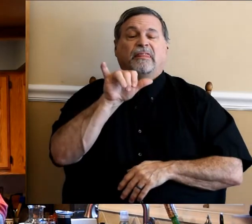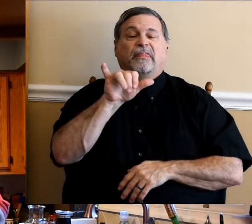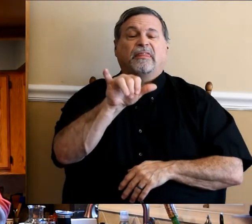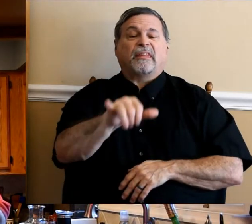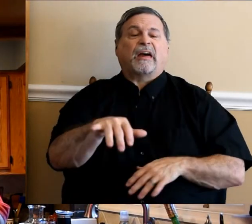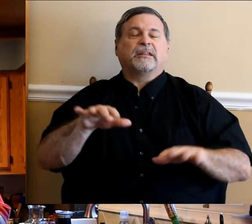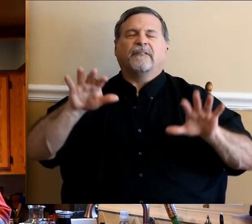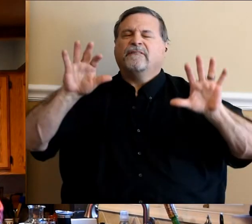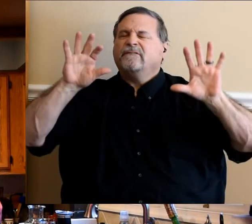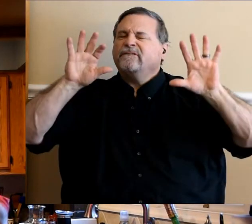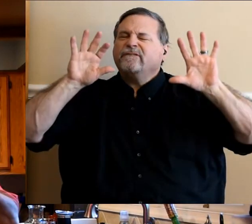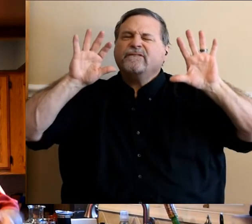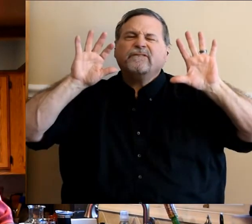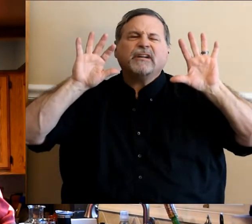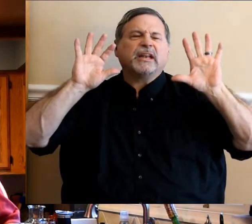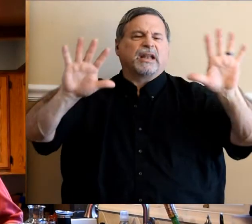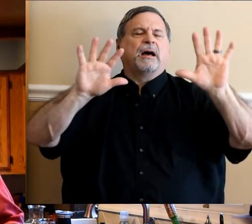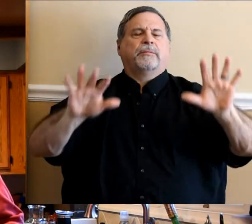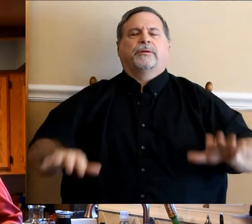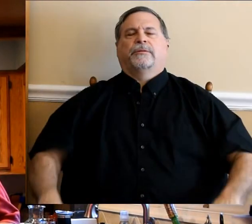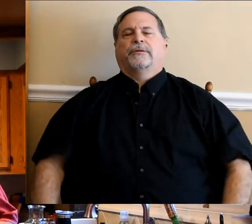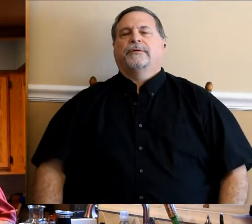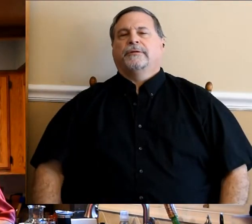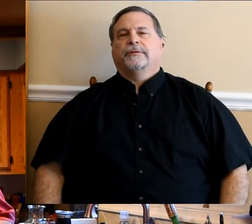that is phenomenal.